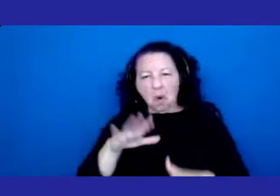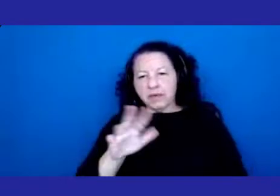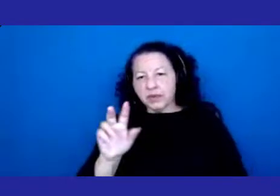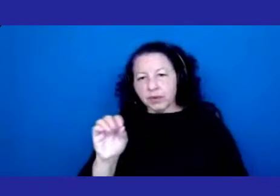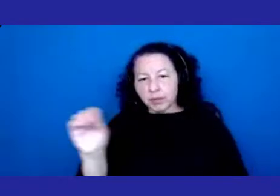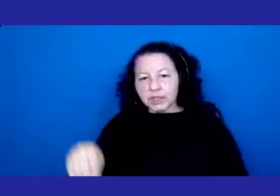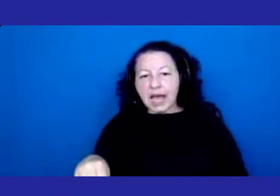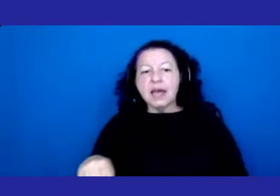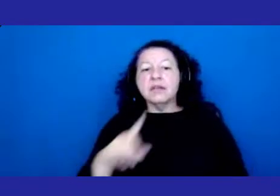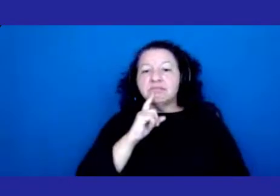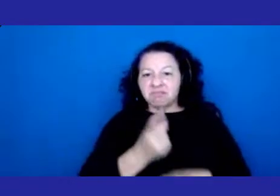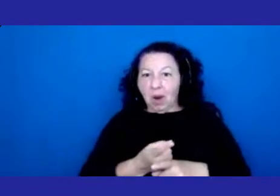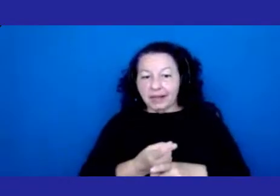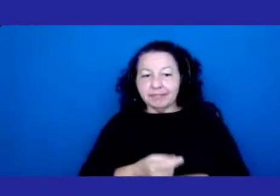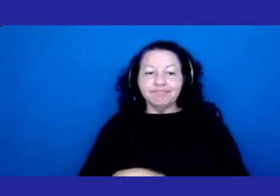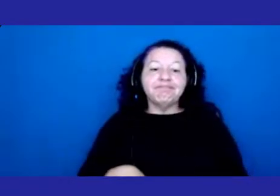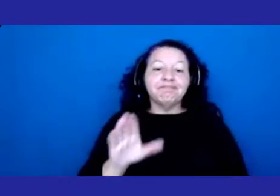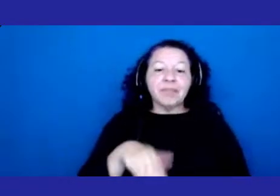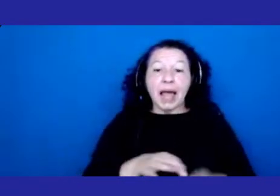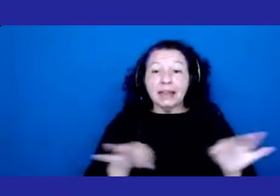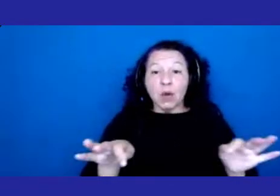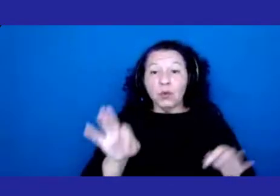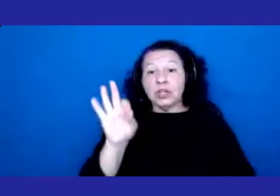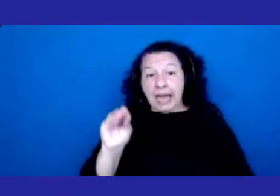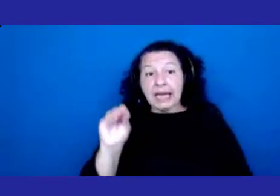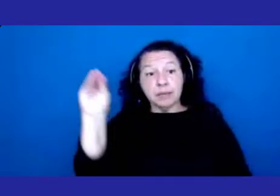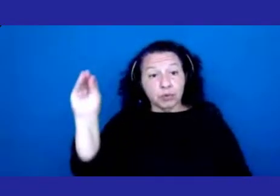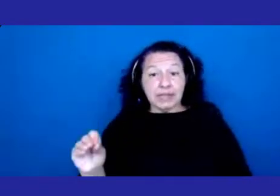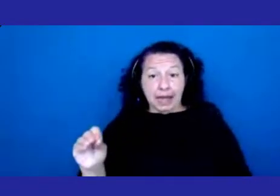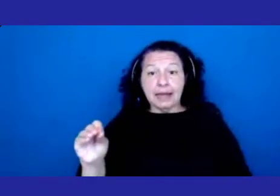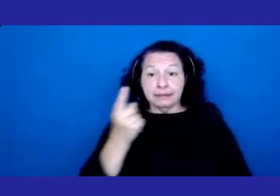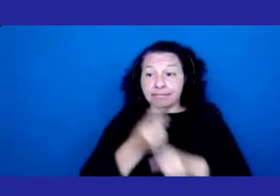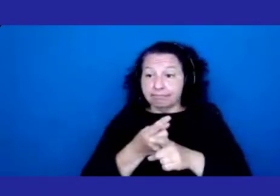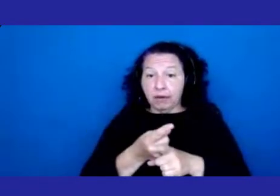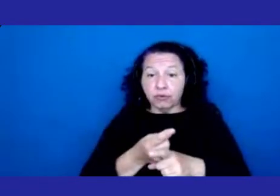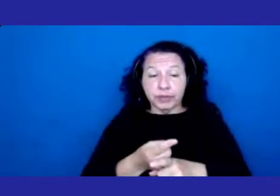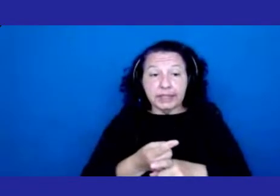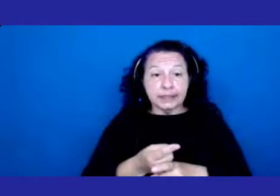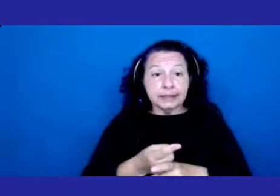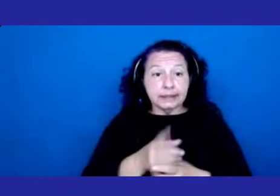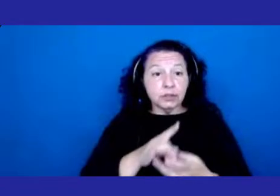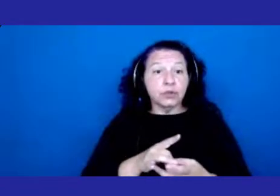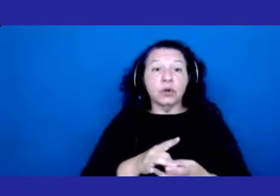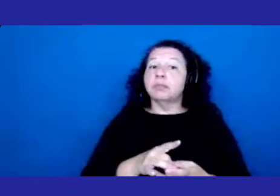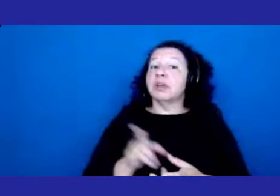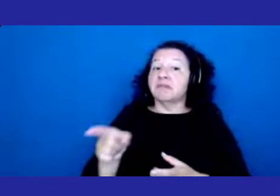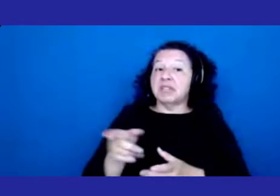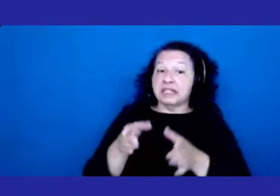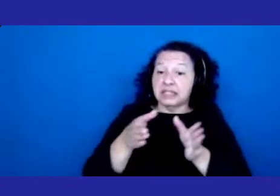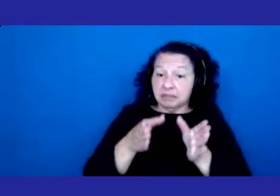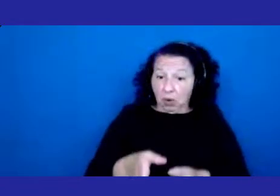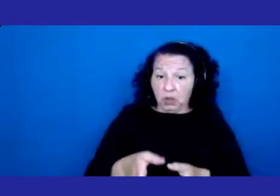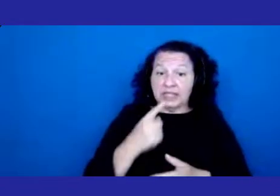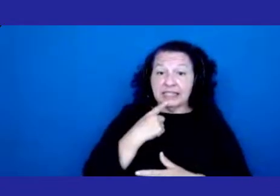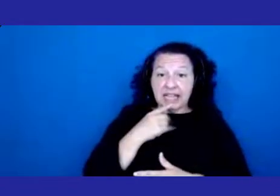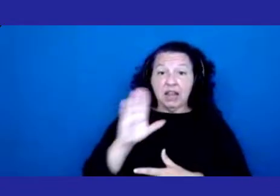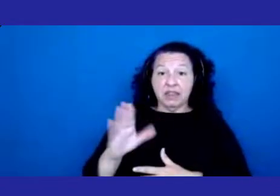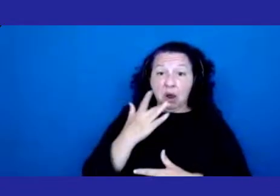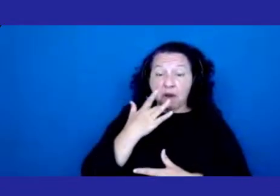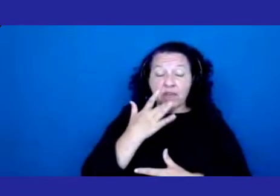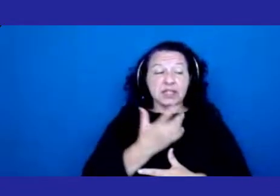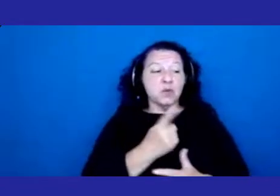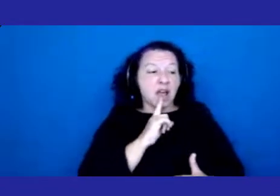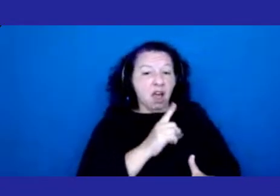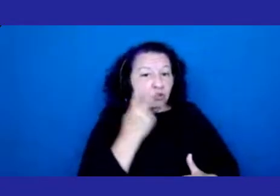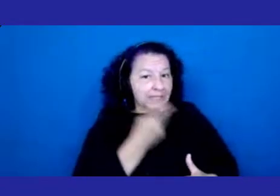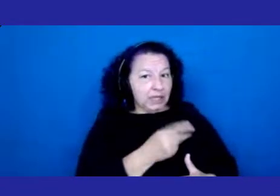was accurate, and language, 90% accurate in terms of what an individual stated was their preference and what was documented in